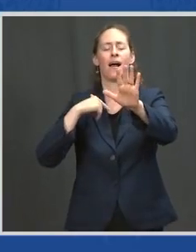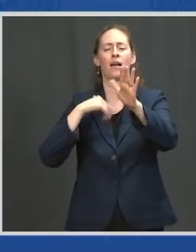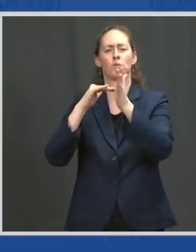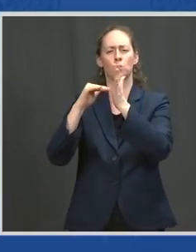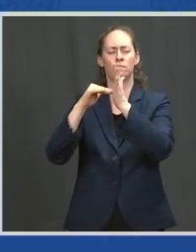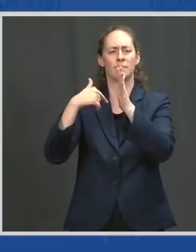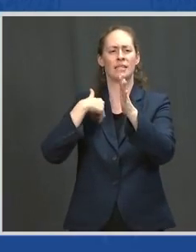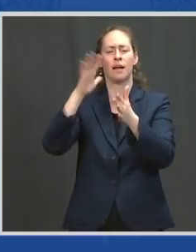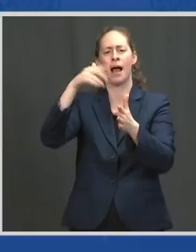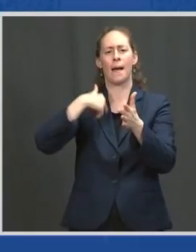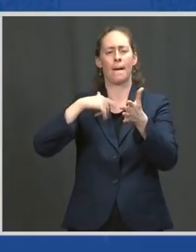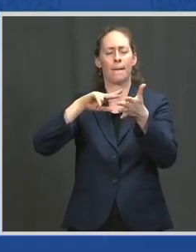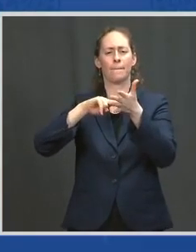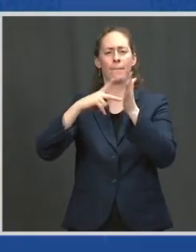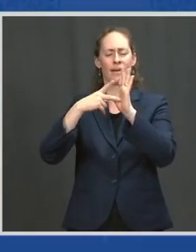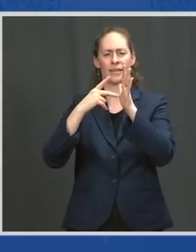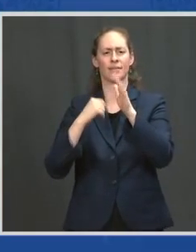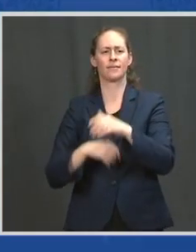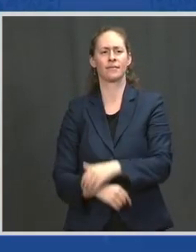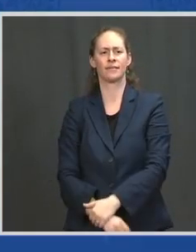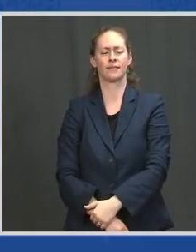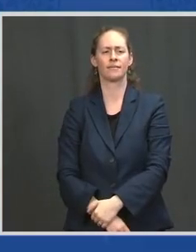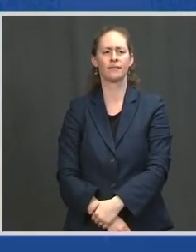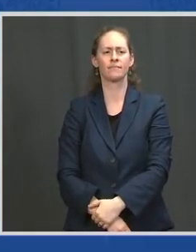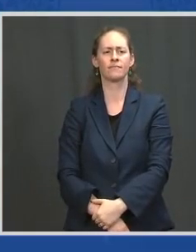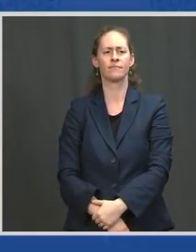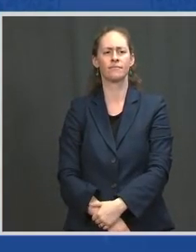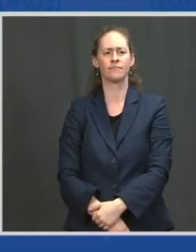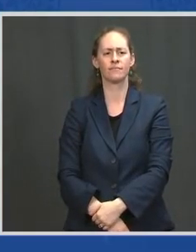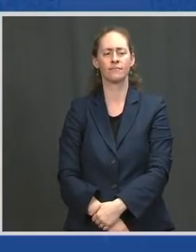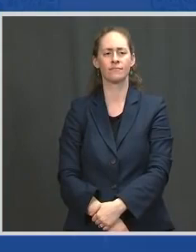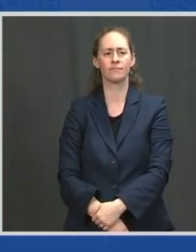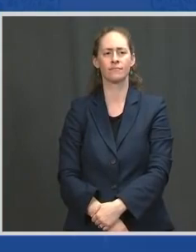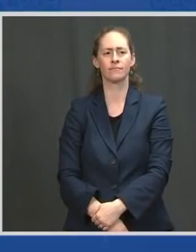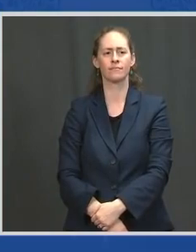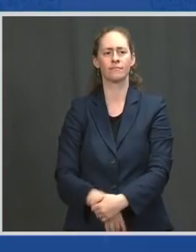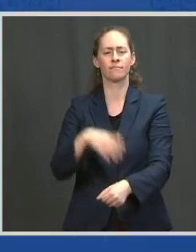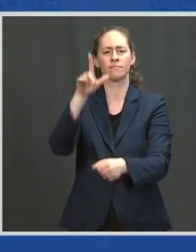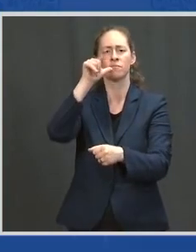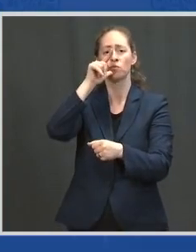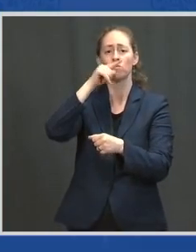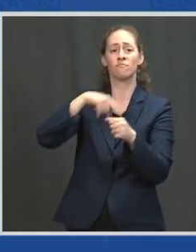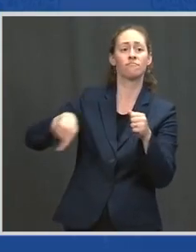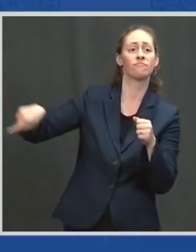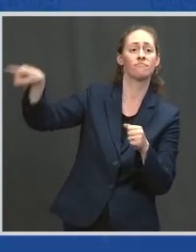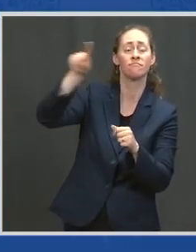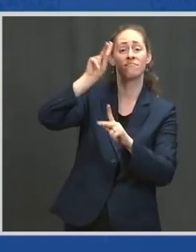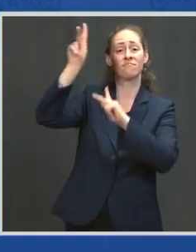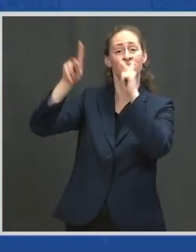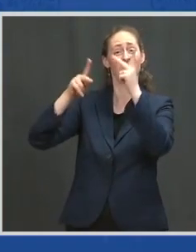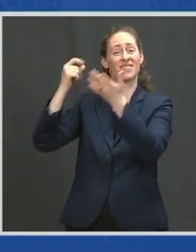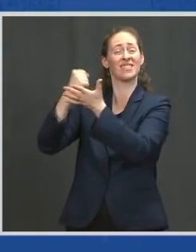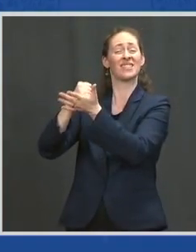people making more than $1 million a year, which, by the way, would affect 0.3% of all taxpayers.